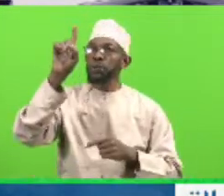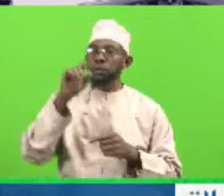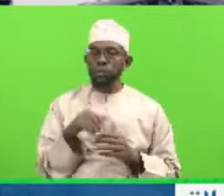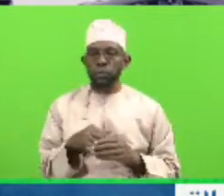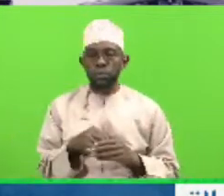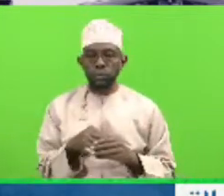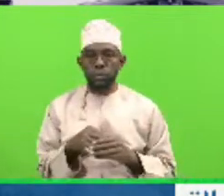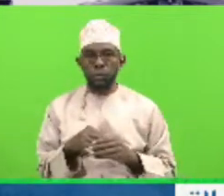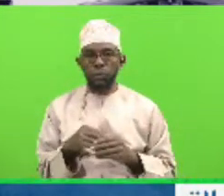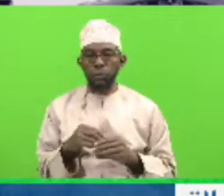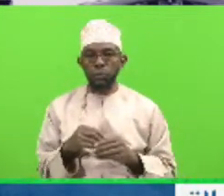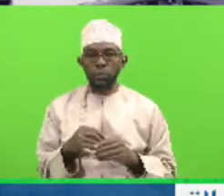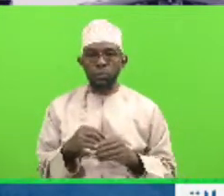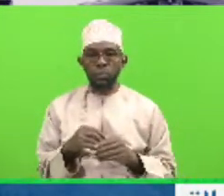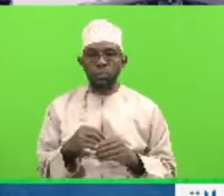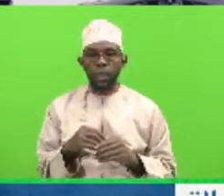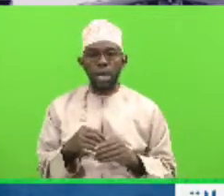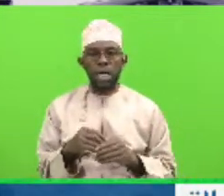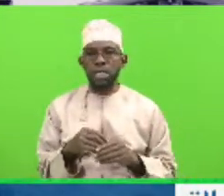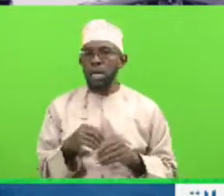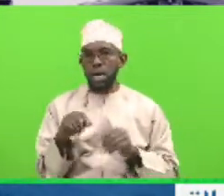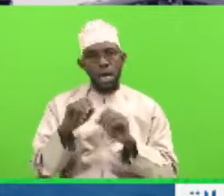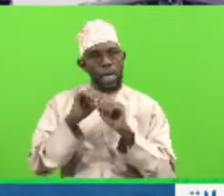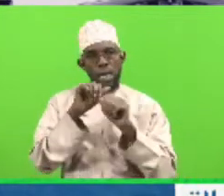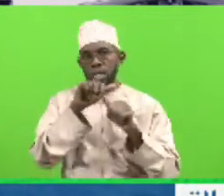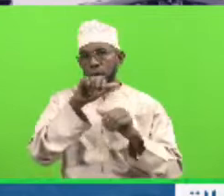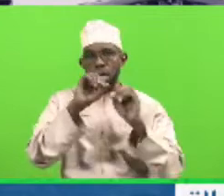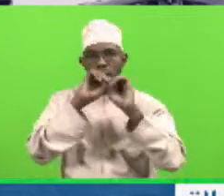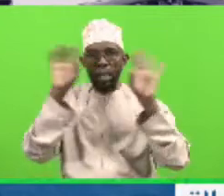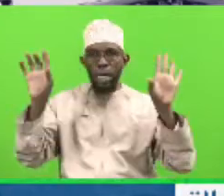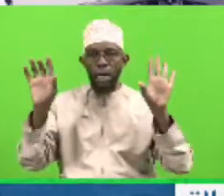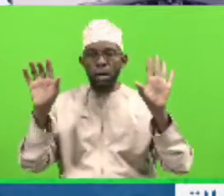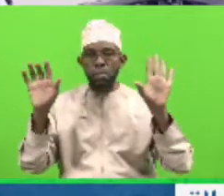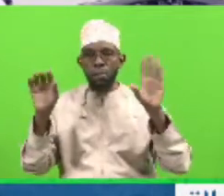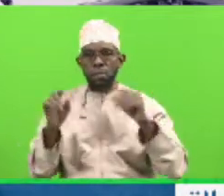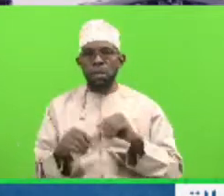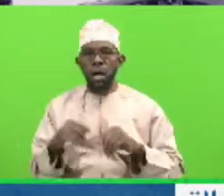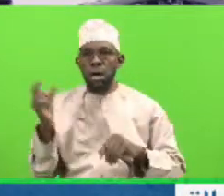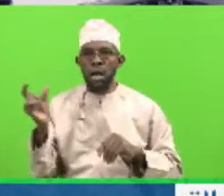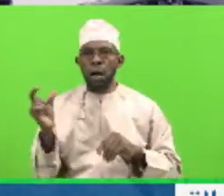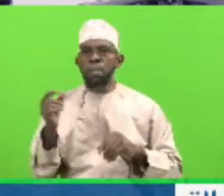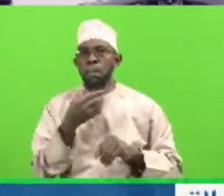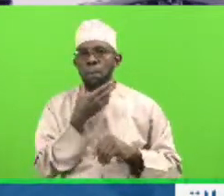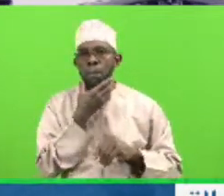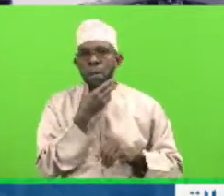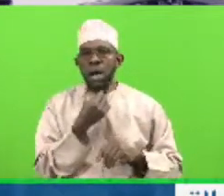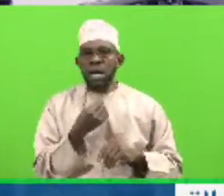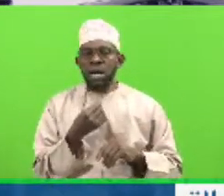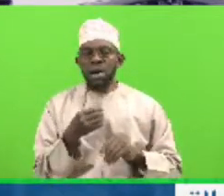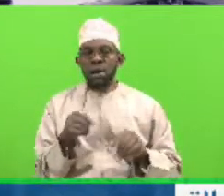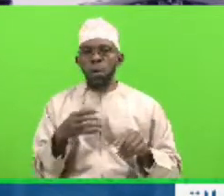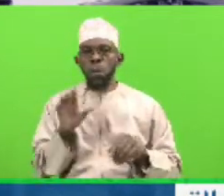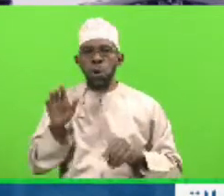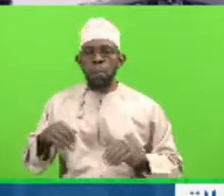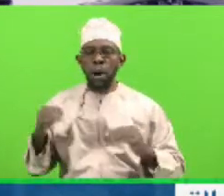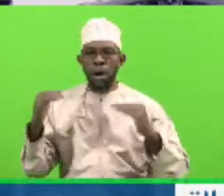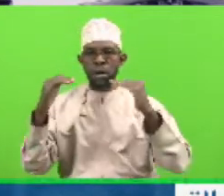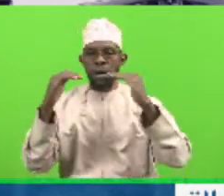ta'ala. That's a clear position of Islam. That men and